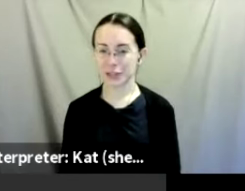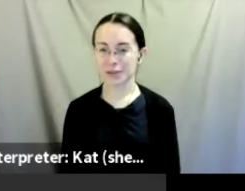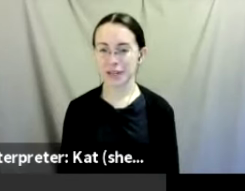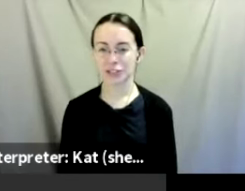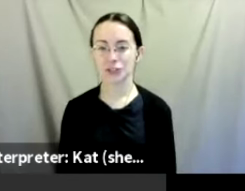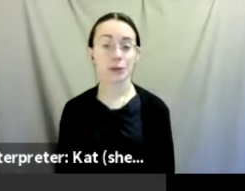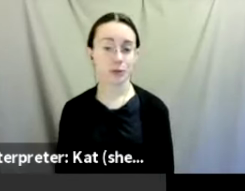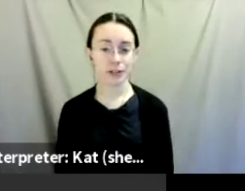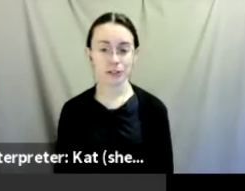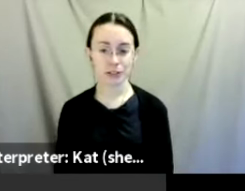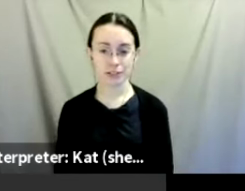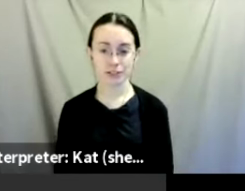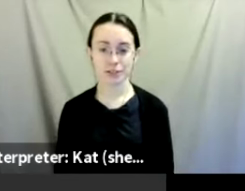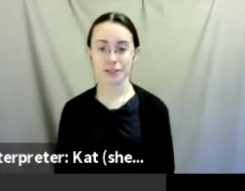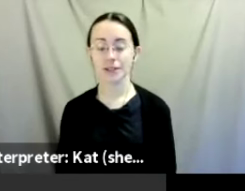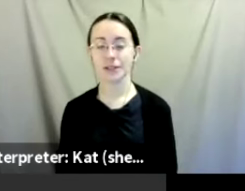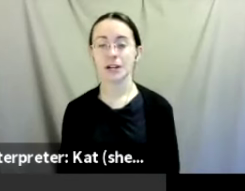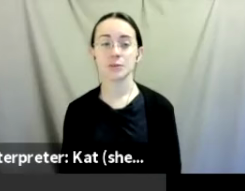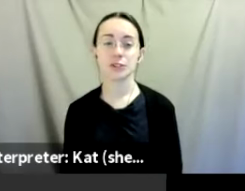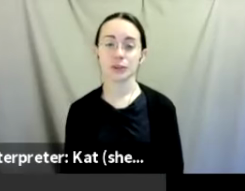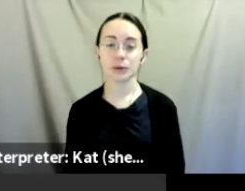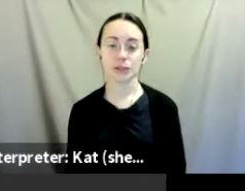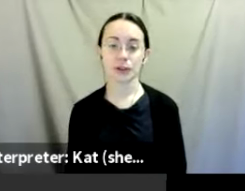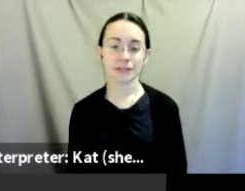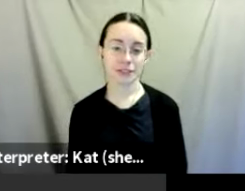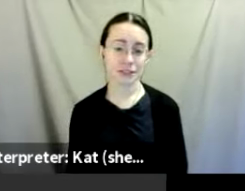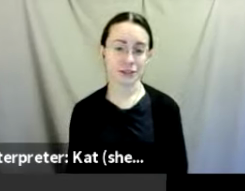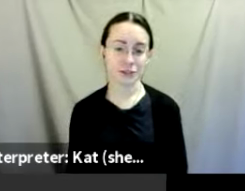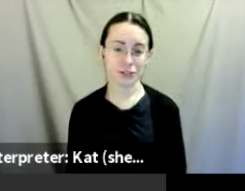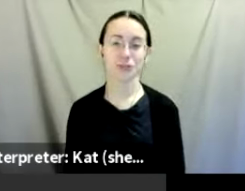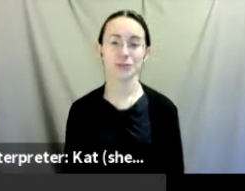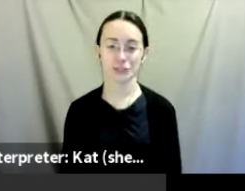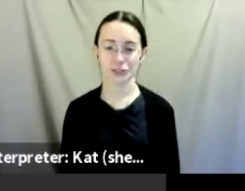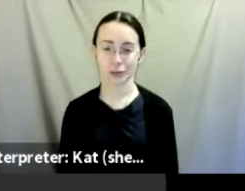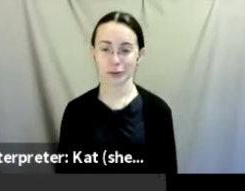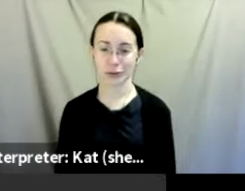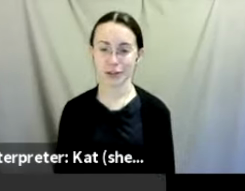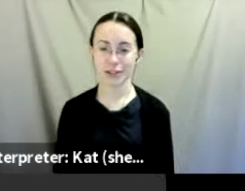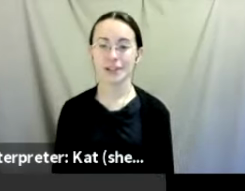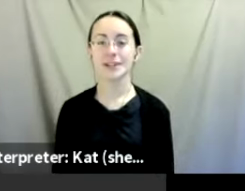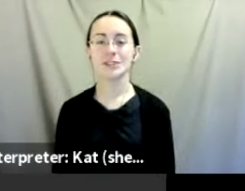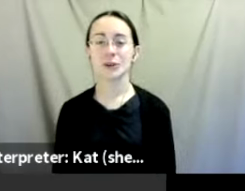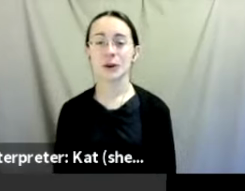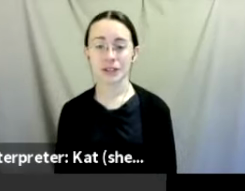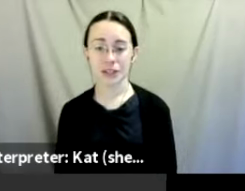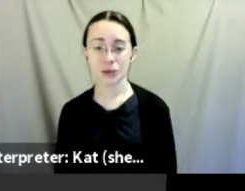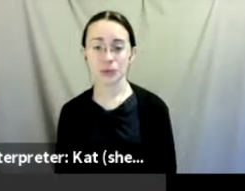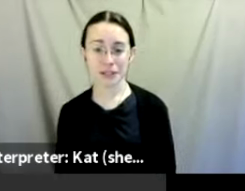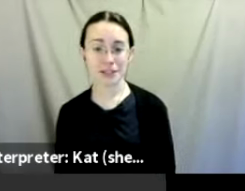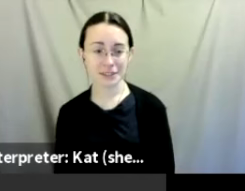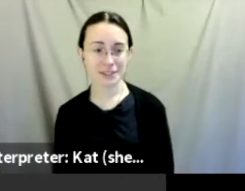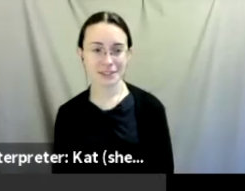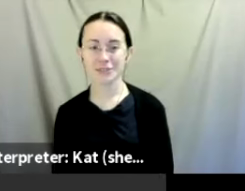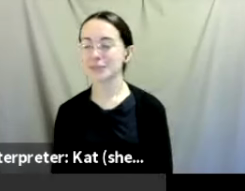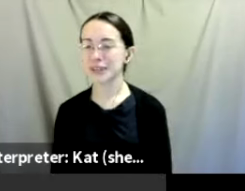So let me come back to reproductive justice. I'm sure that most of you have seen this definition from Sister Song before, so I'll let you